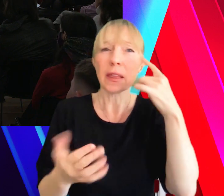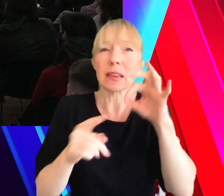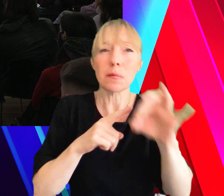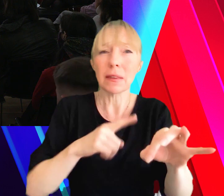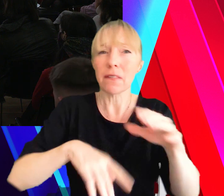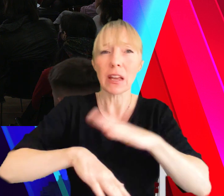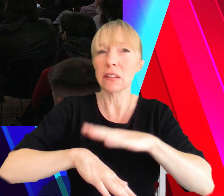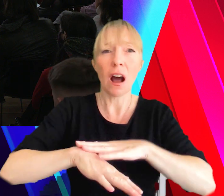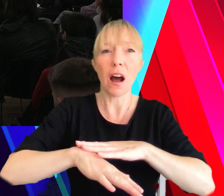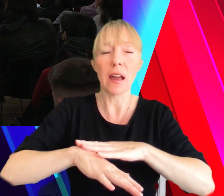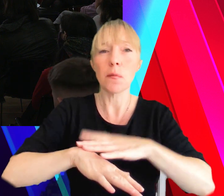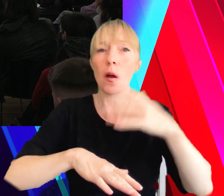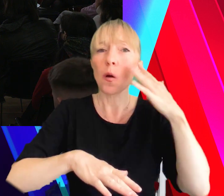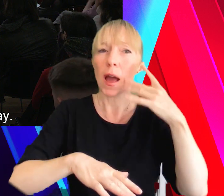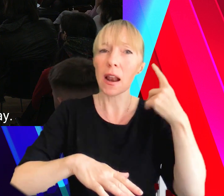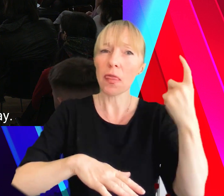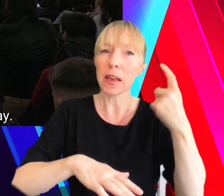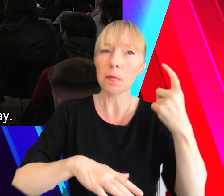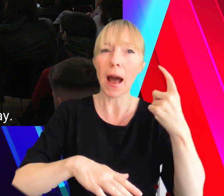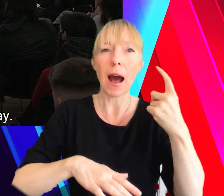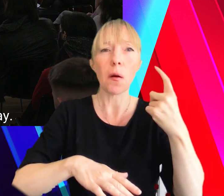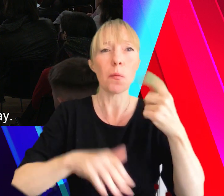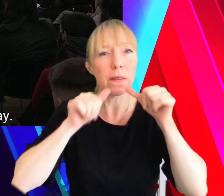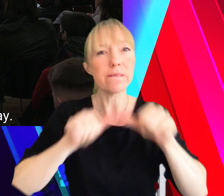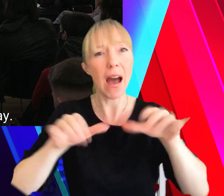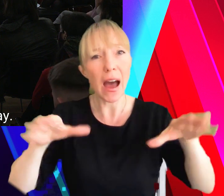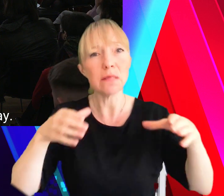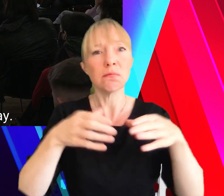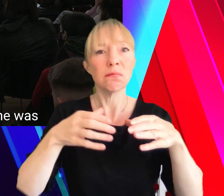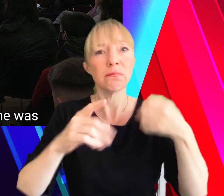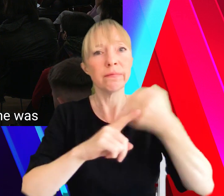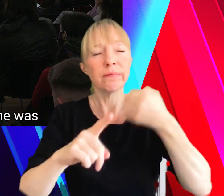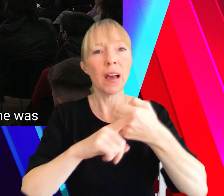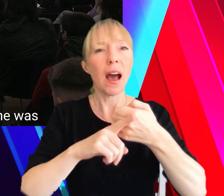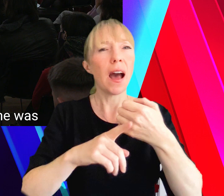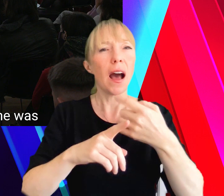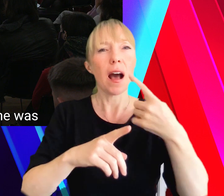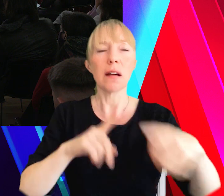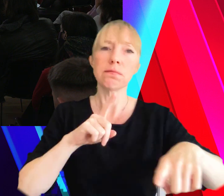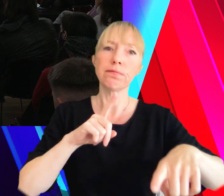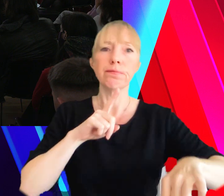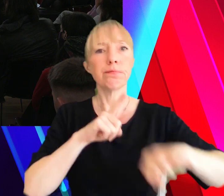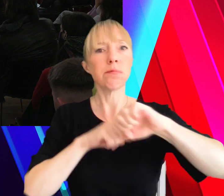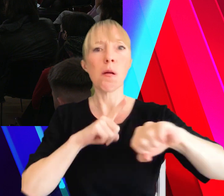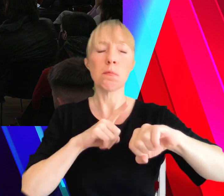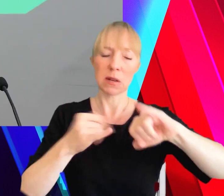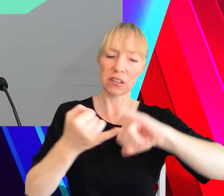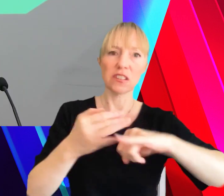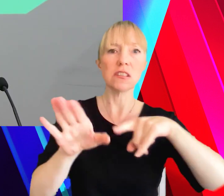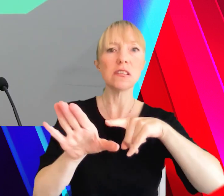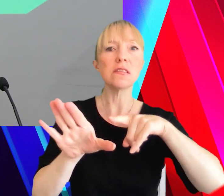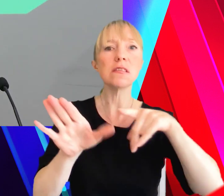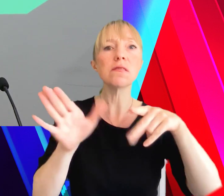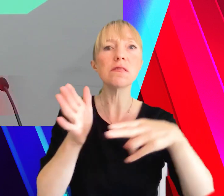Yeah, I mean, I can't think of a specific moment. I think when I think of sort of fan movements in a way, one of the things that really always stood out to me was like the Snyder Cut in a way. It